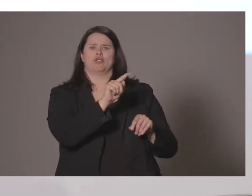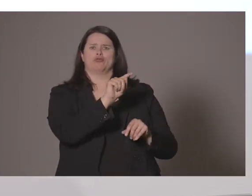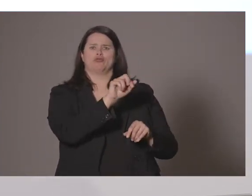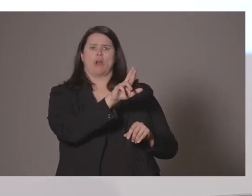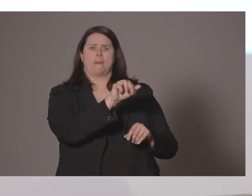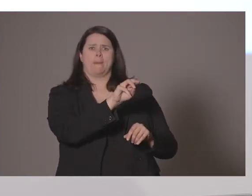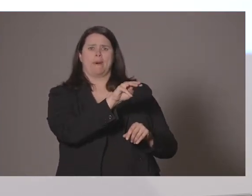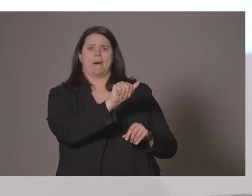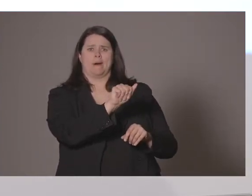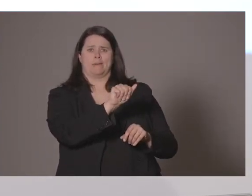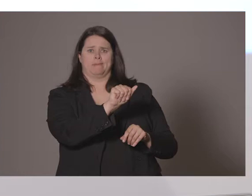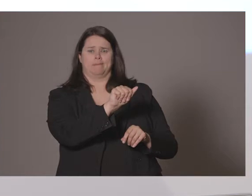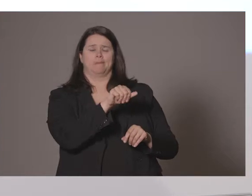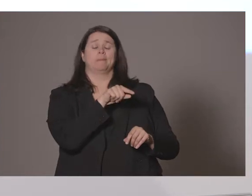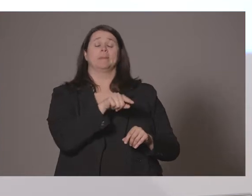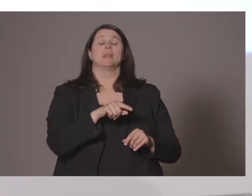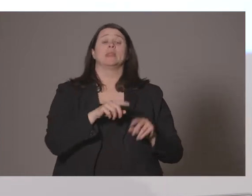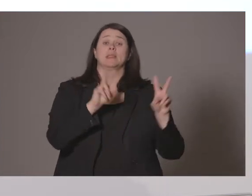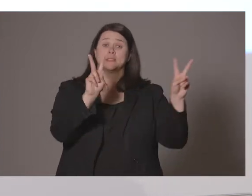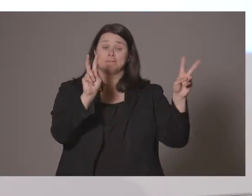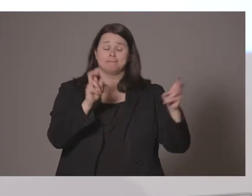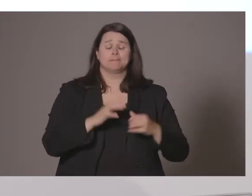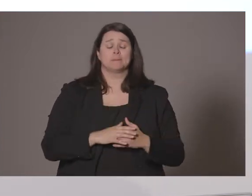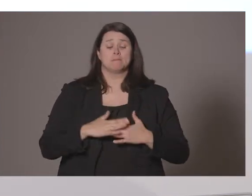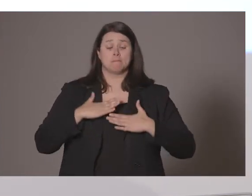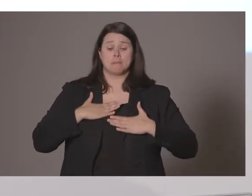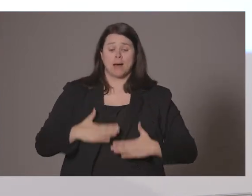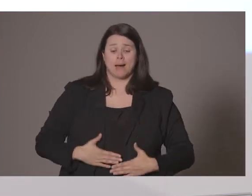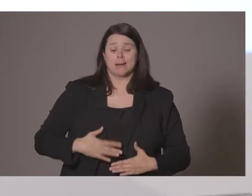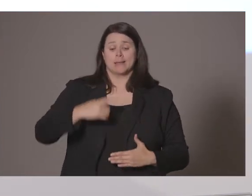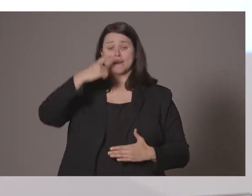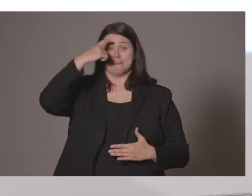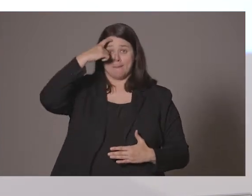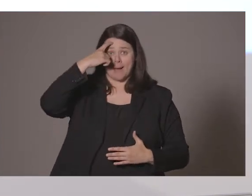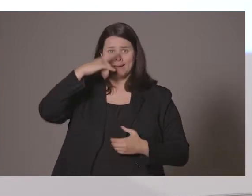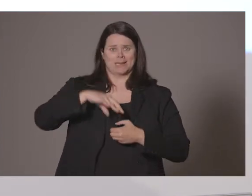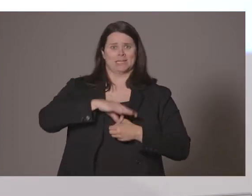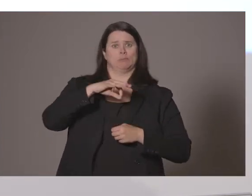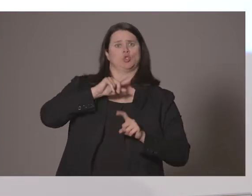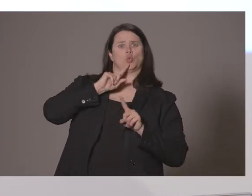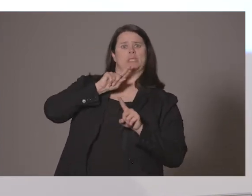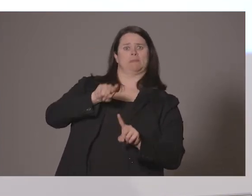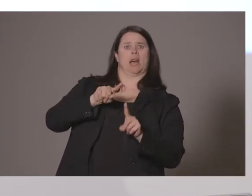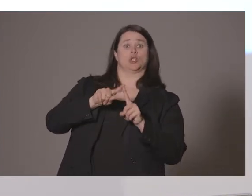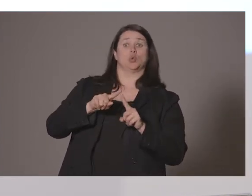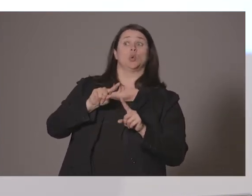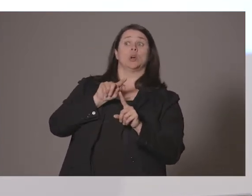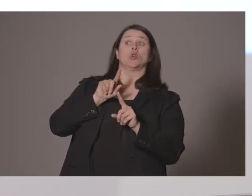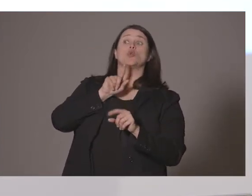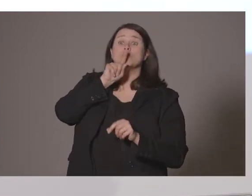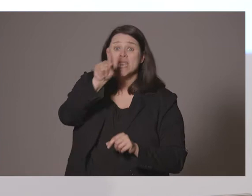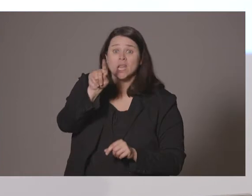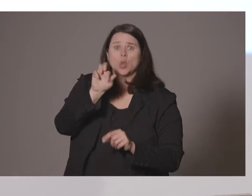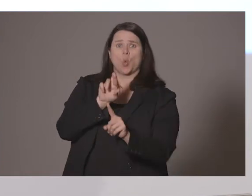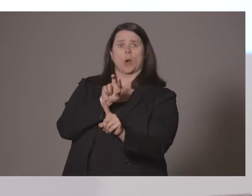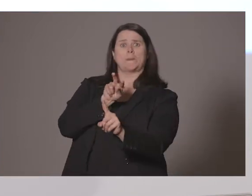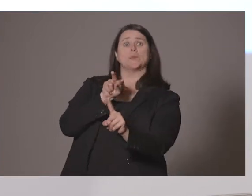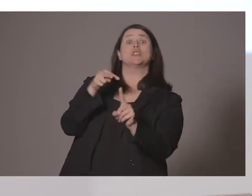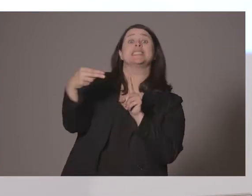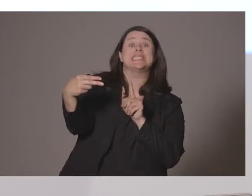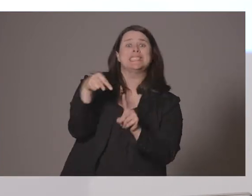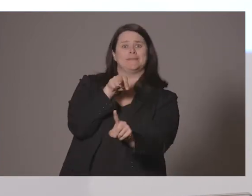mind, spirit's response to a real or perceived life-threatening situation that does not fully sequence through your body.